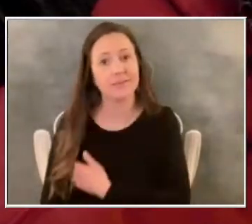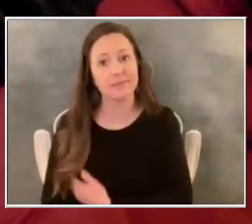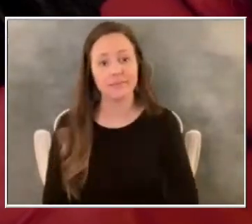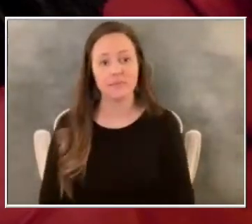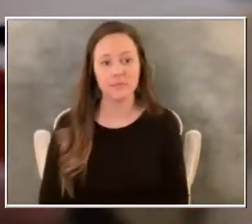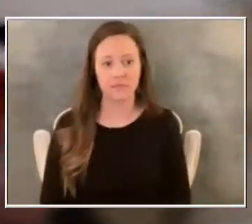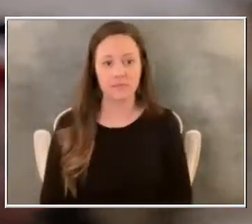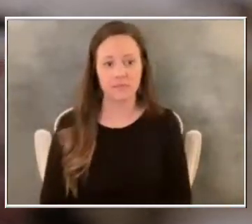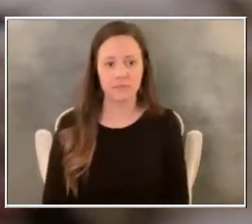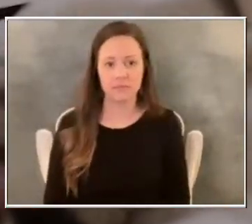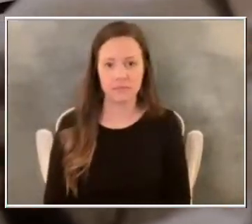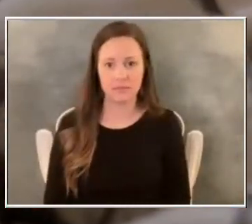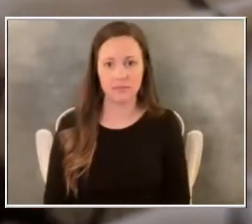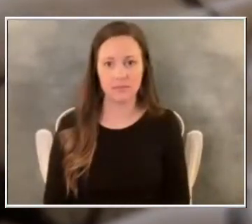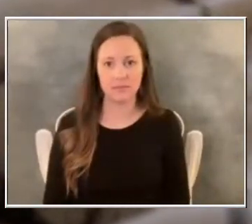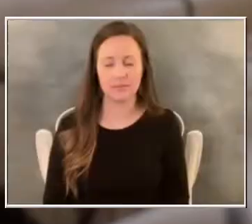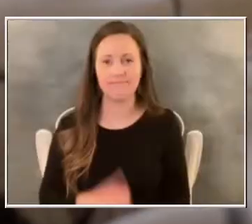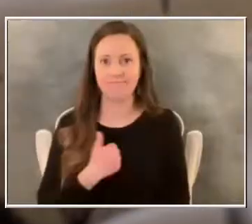Sorry.